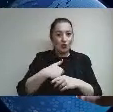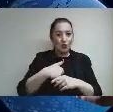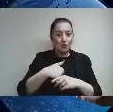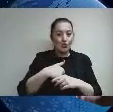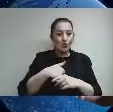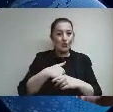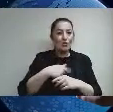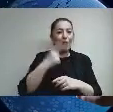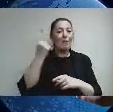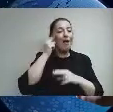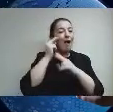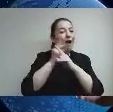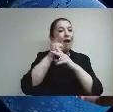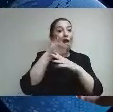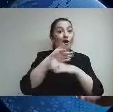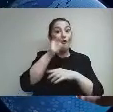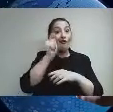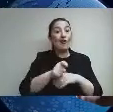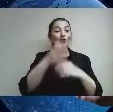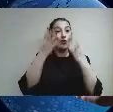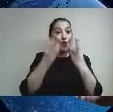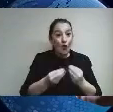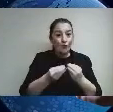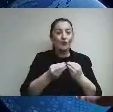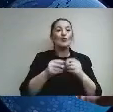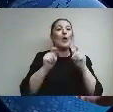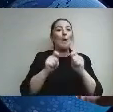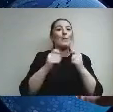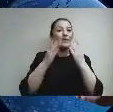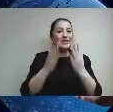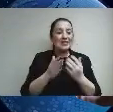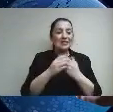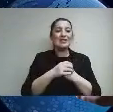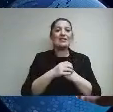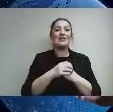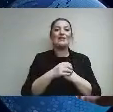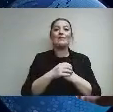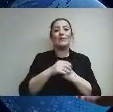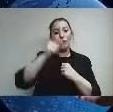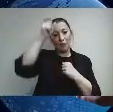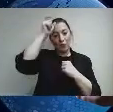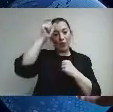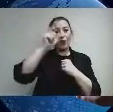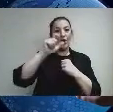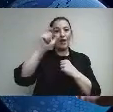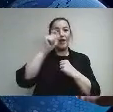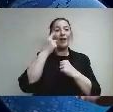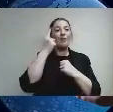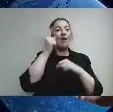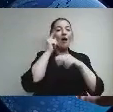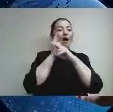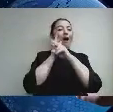look. So, can you please dream that in Turkey,